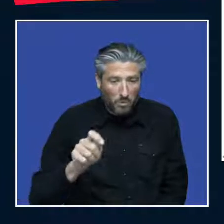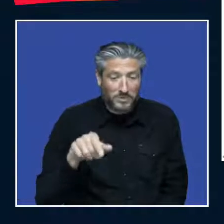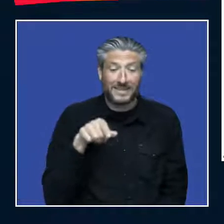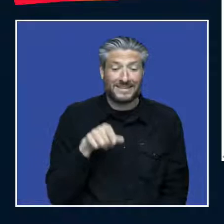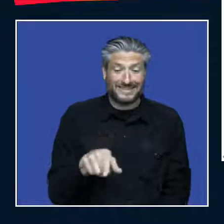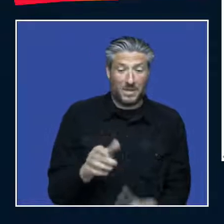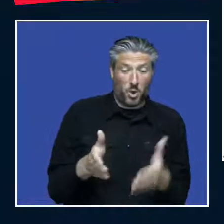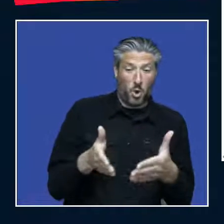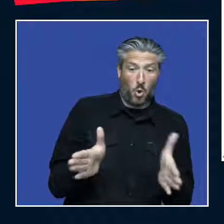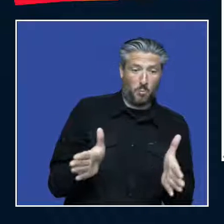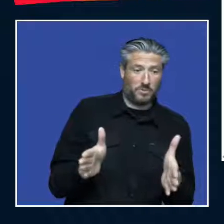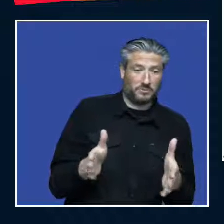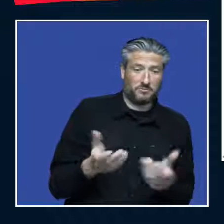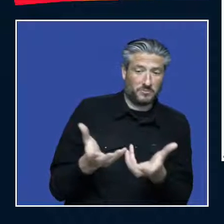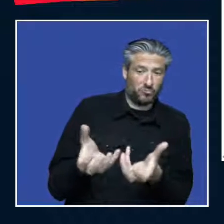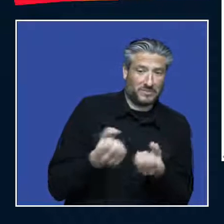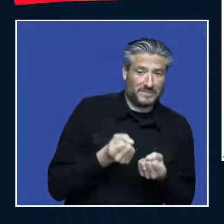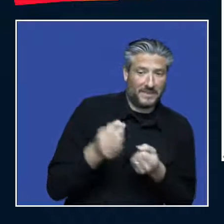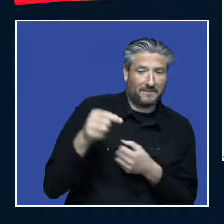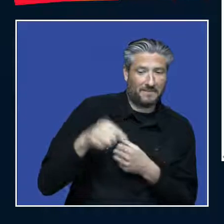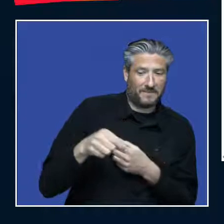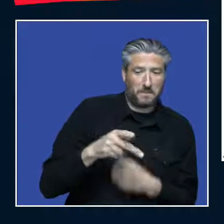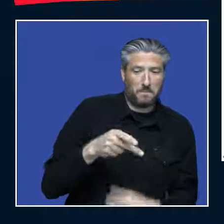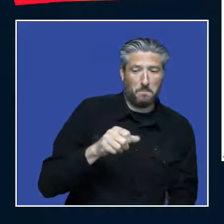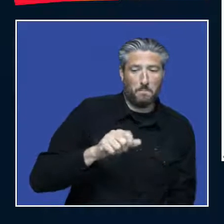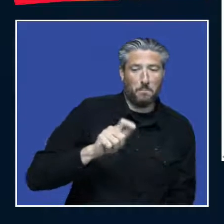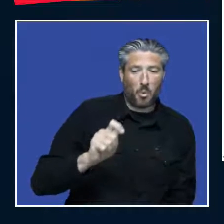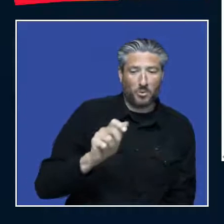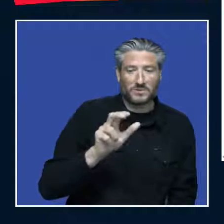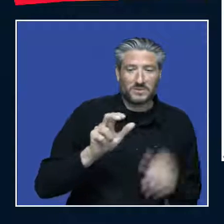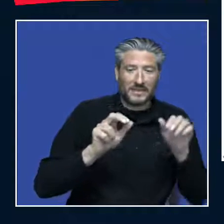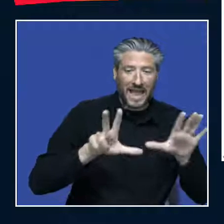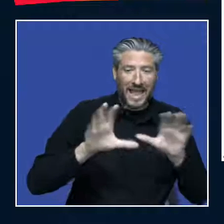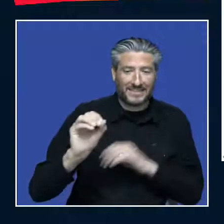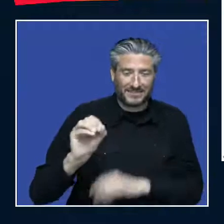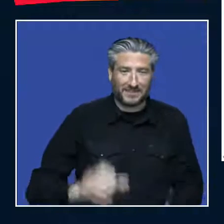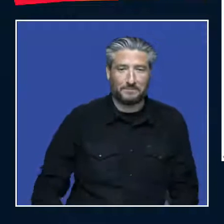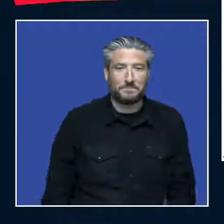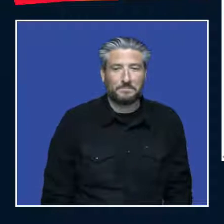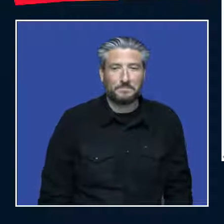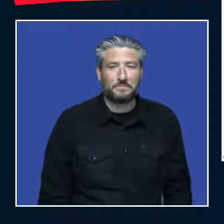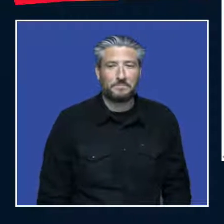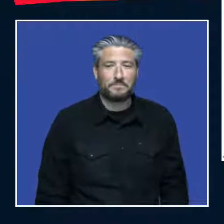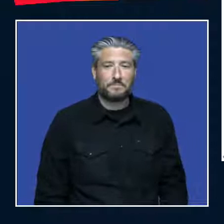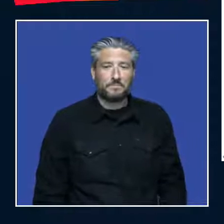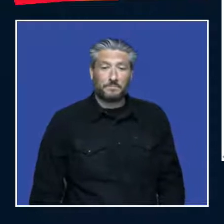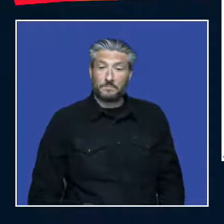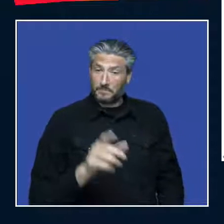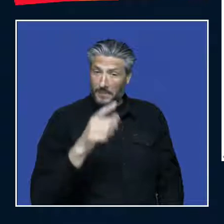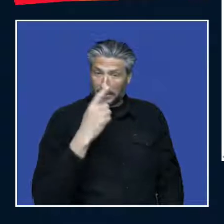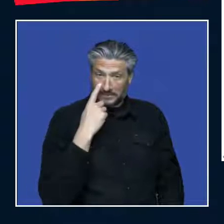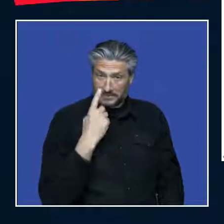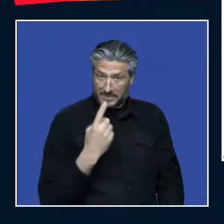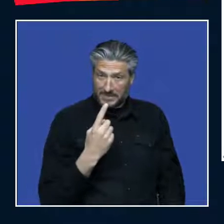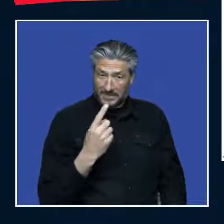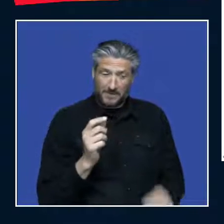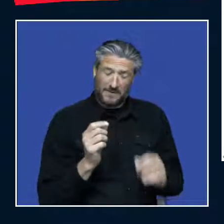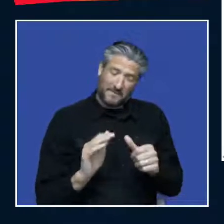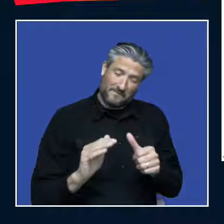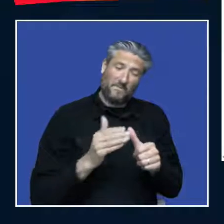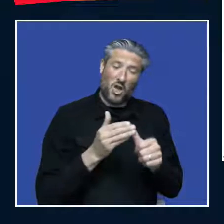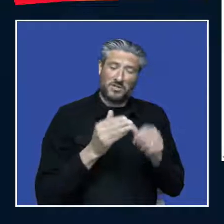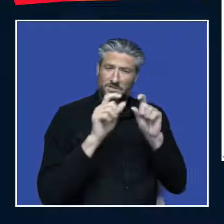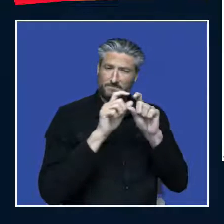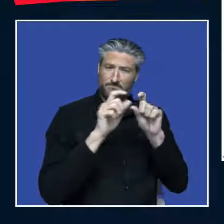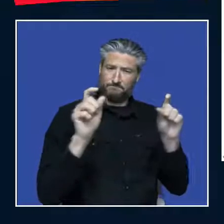So here, the Dockerfile, again, it always starts with the from command. So from node, here I also specify a version,